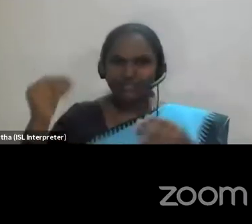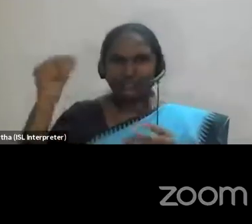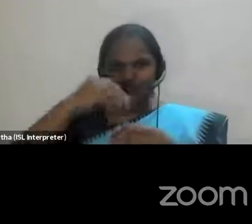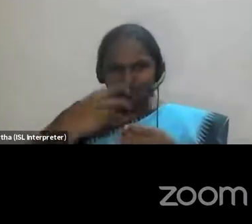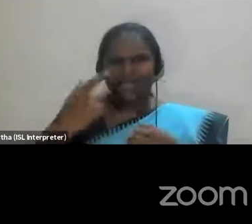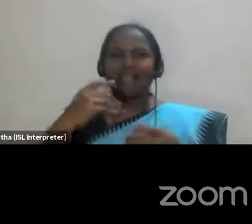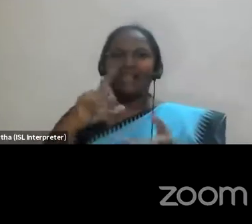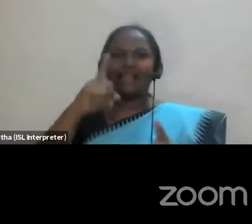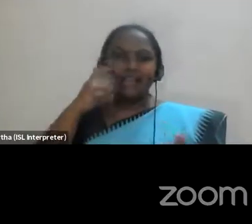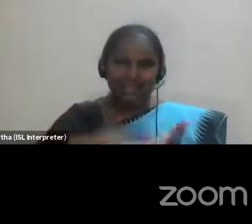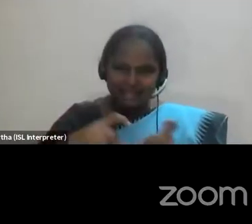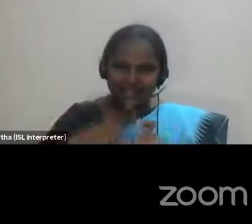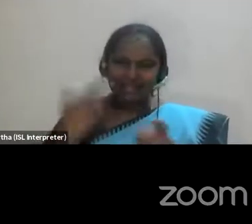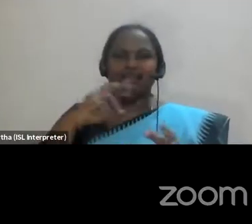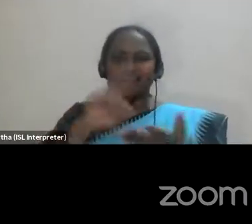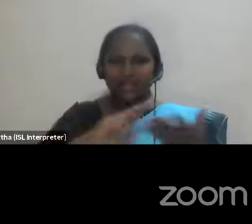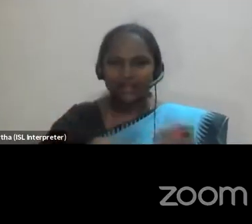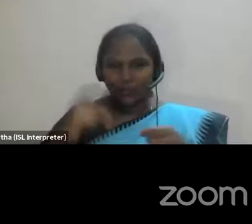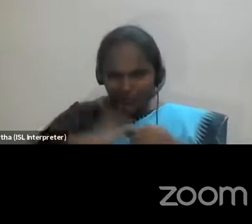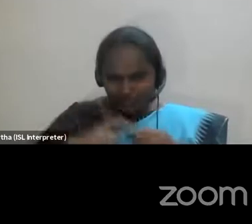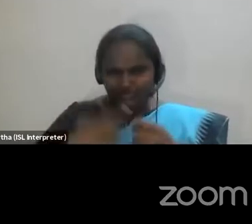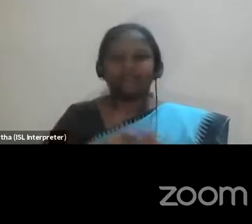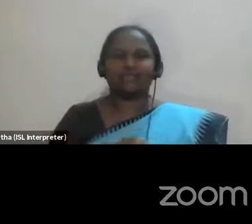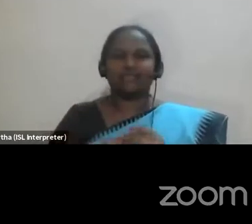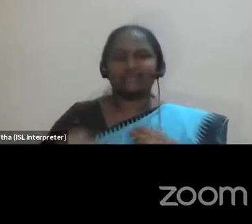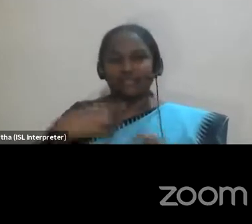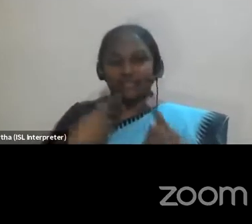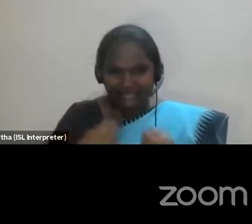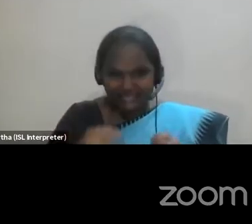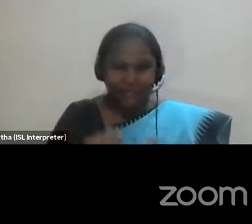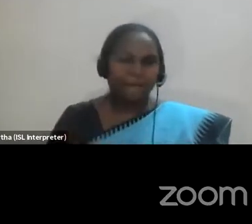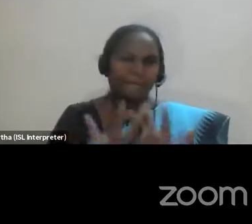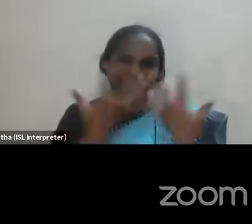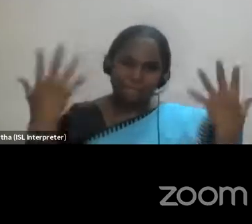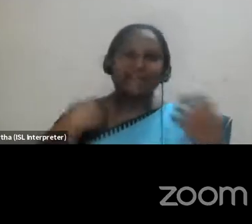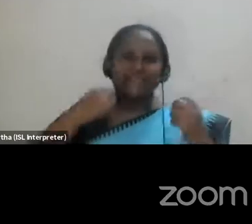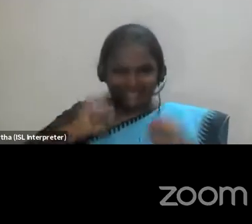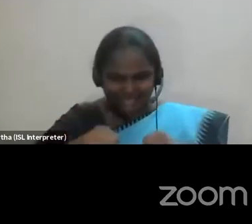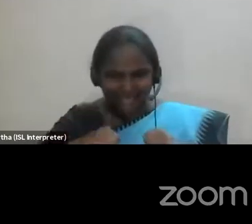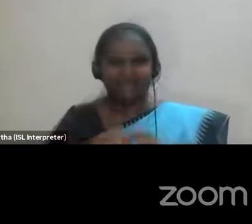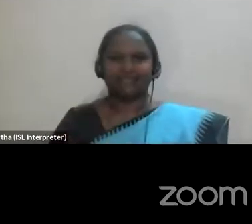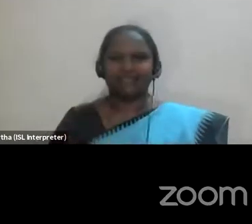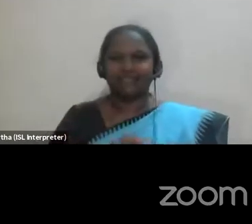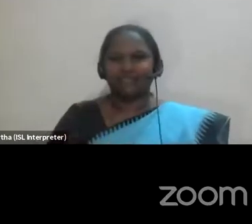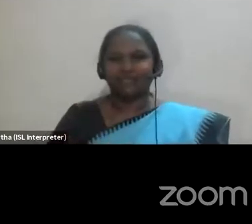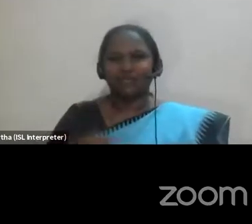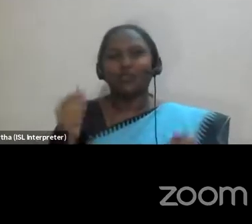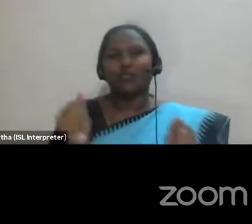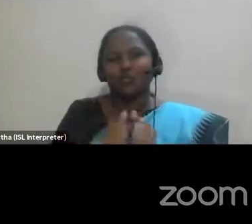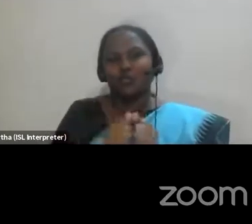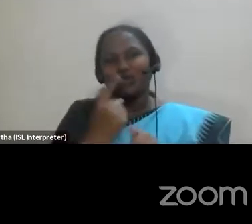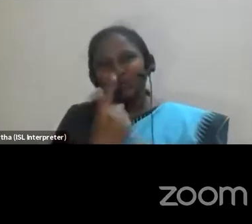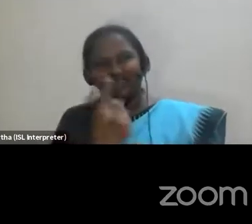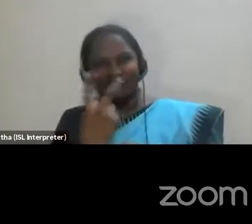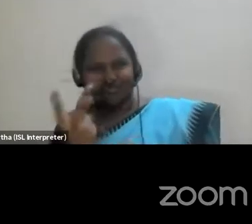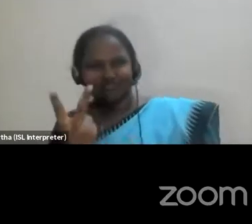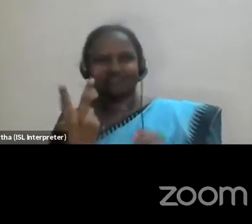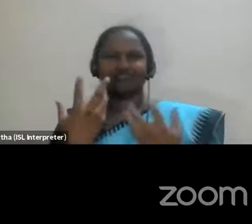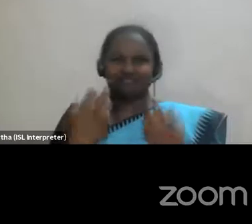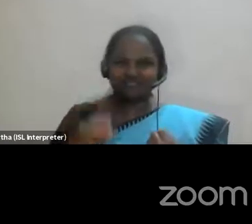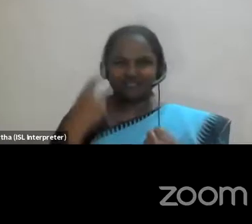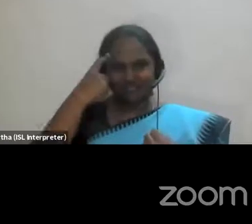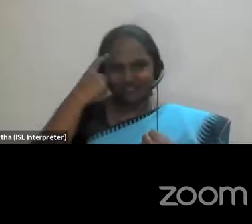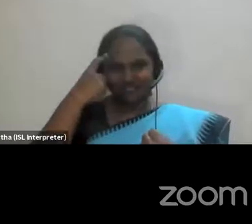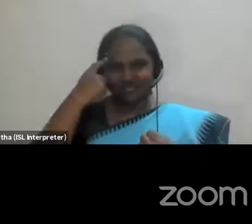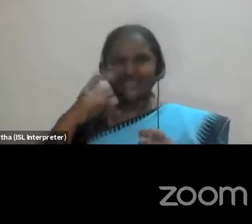online who are going to help curate the questions, and we'll try to get as many as we can with the 1 hour cap kept in